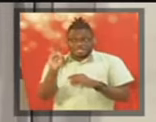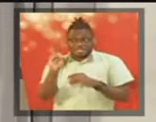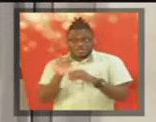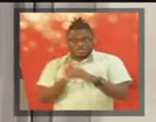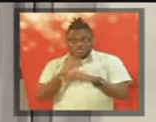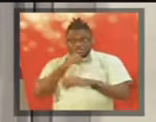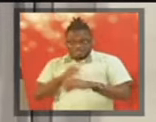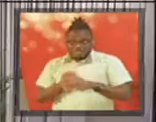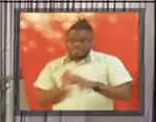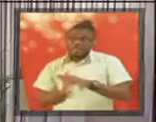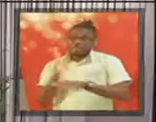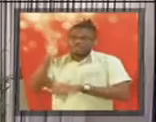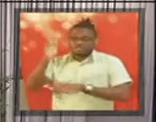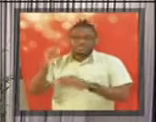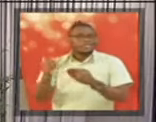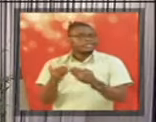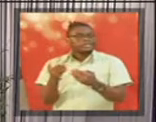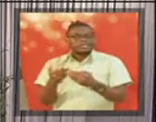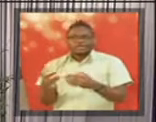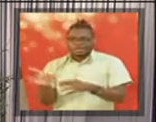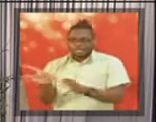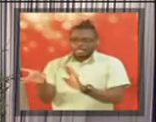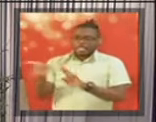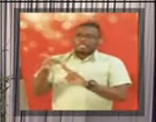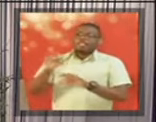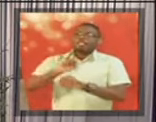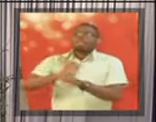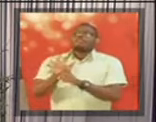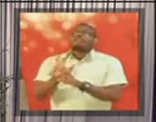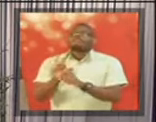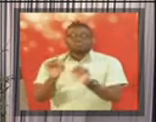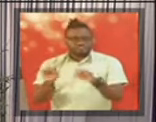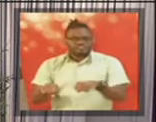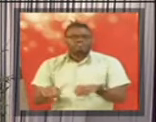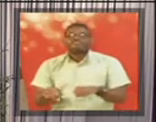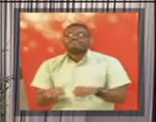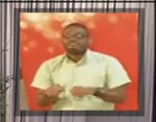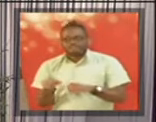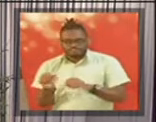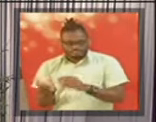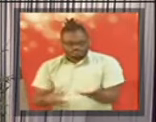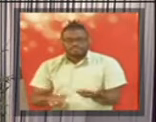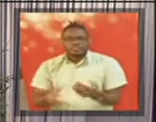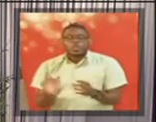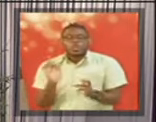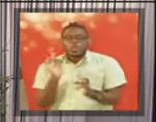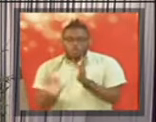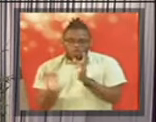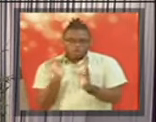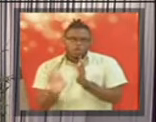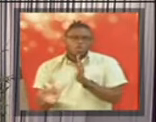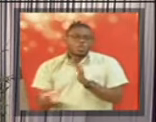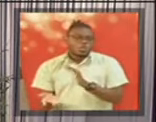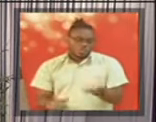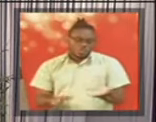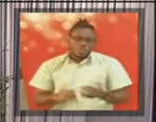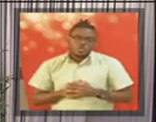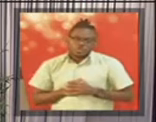that answers your question. Thank you, CMO. And now, Express newspaper, please. I believe we have a question from Express.